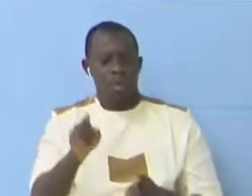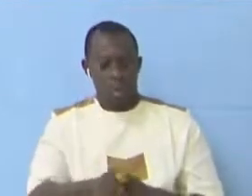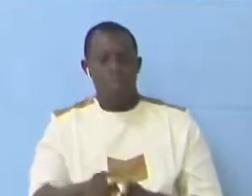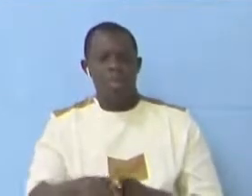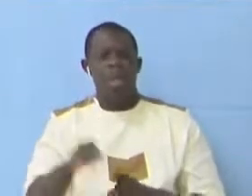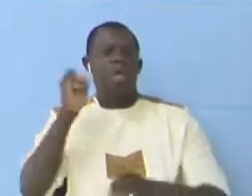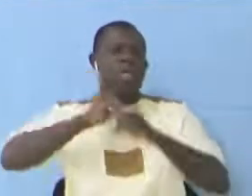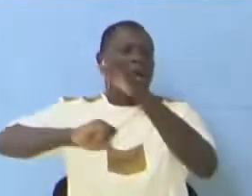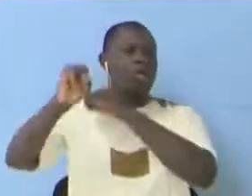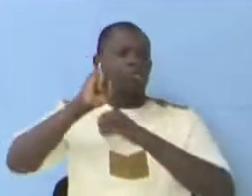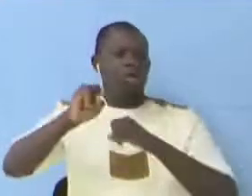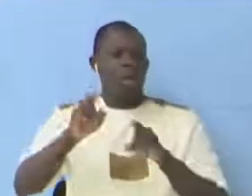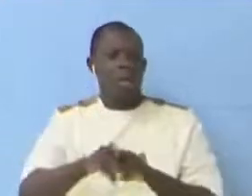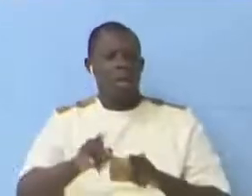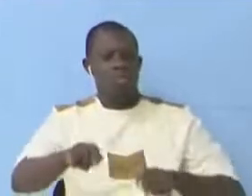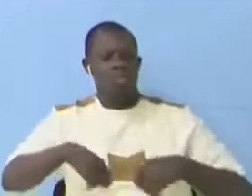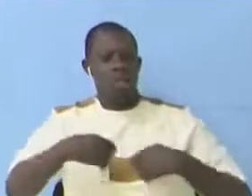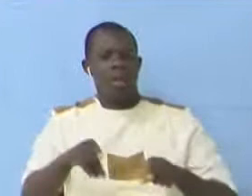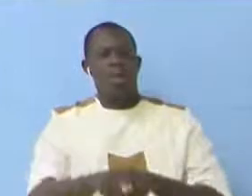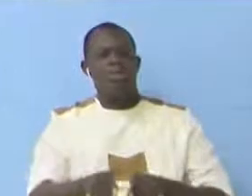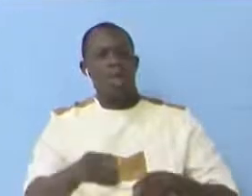caaya. And